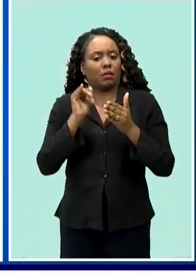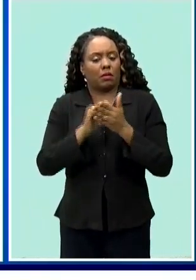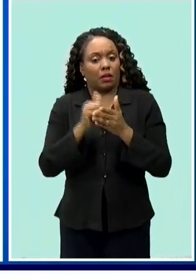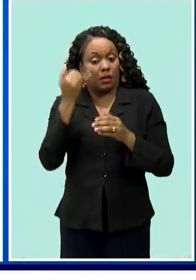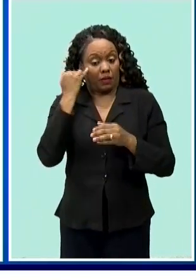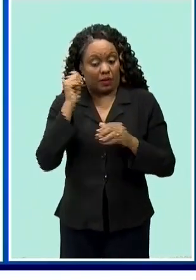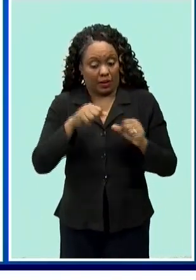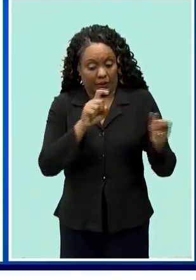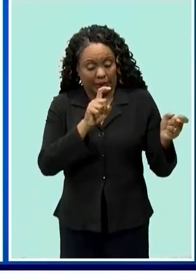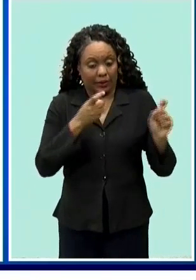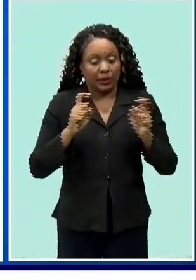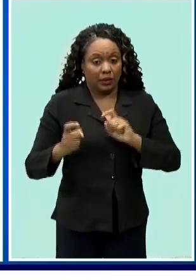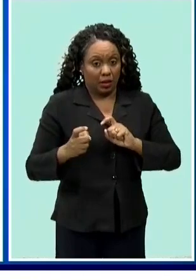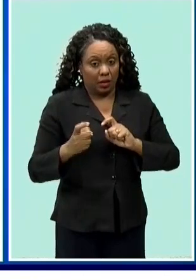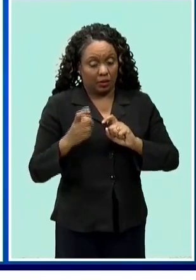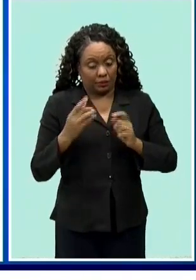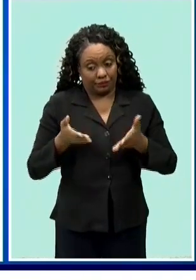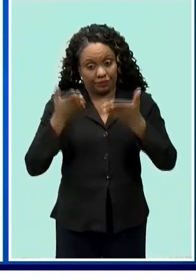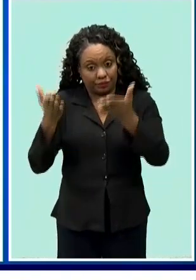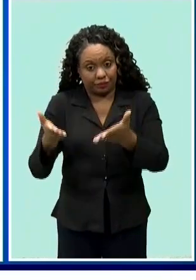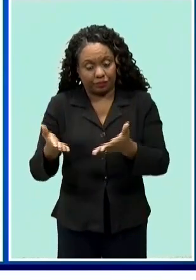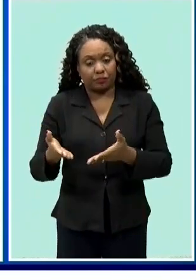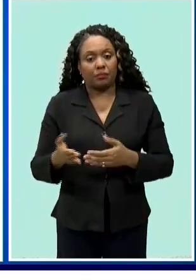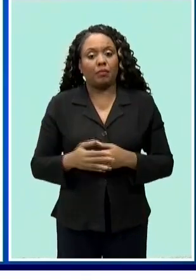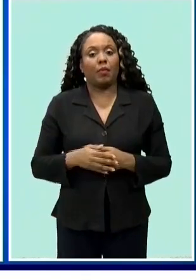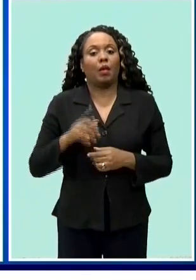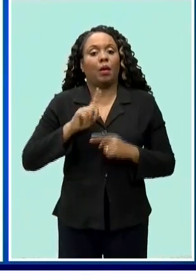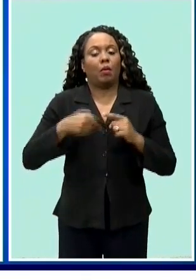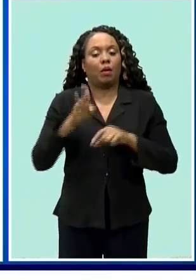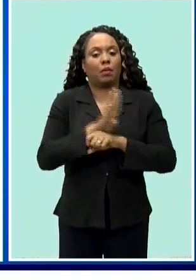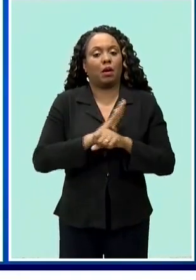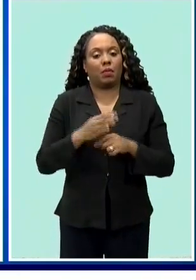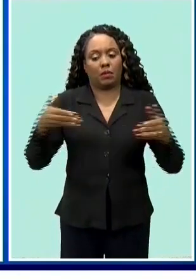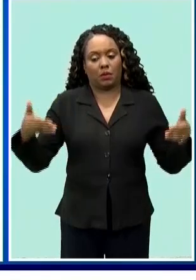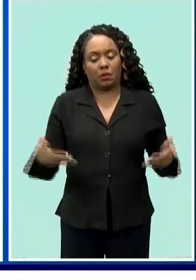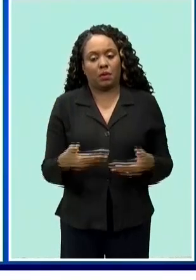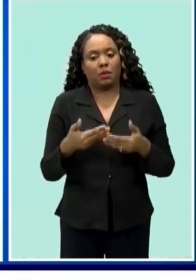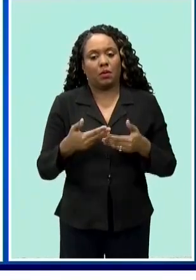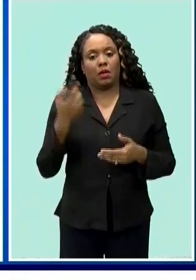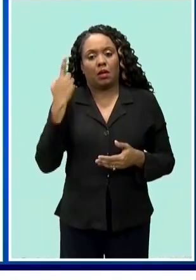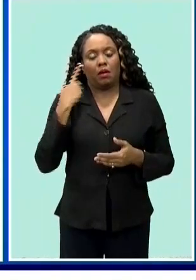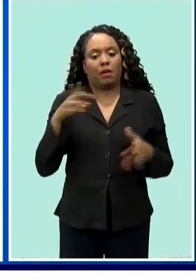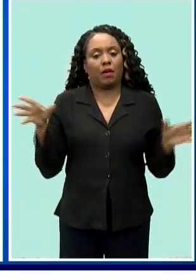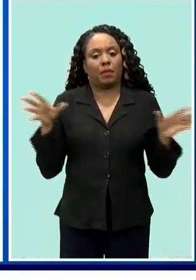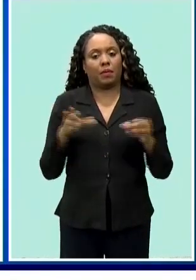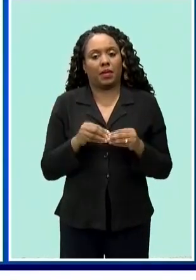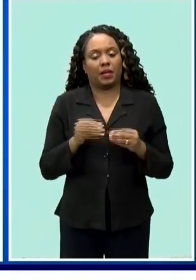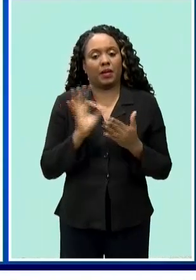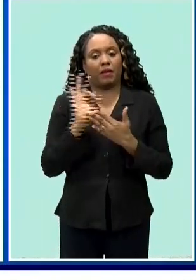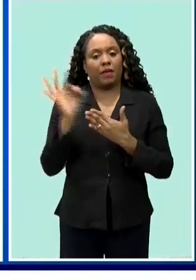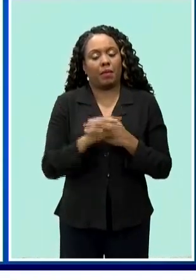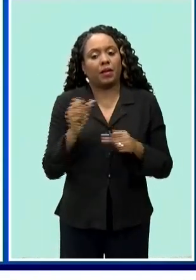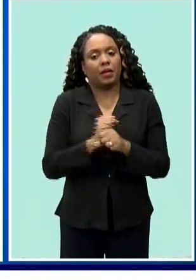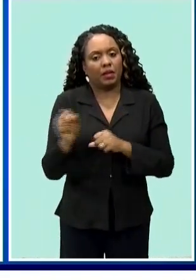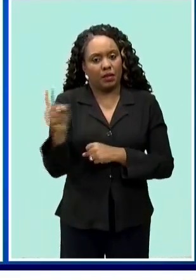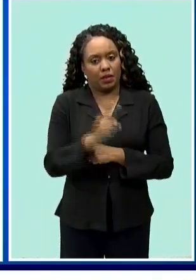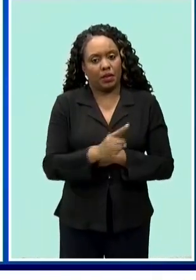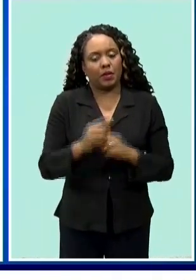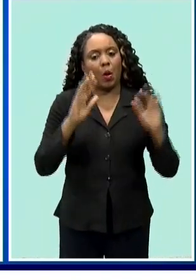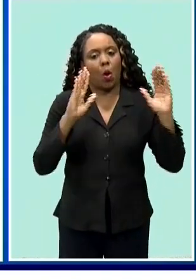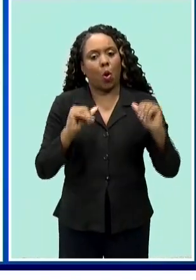people of the region can be presented when Barbados hosts regional heads of government for an intersessional meeting in February.